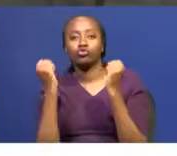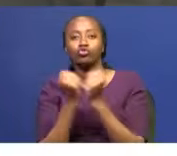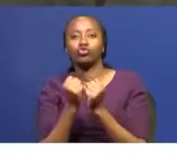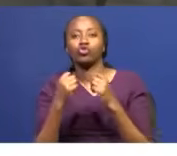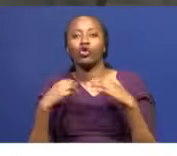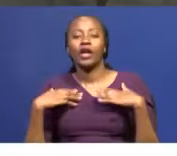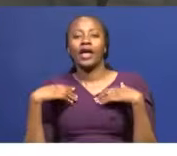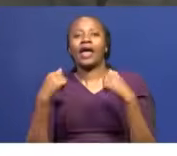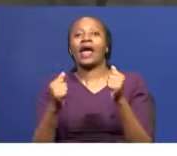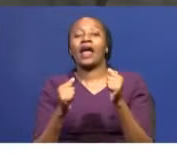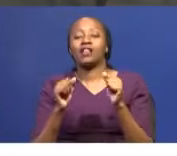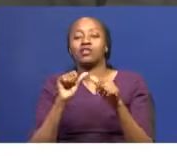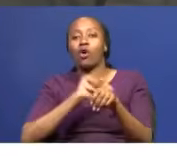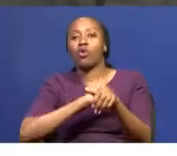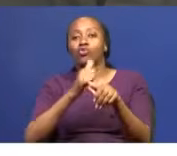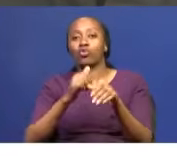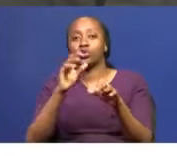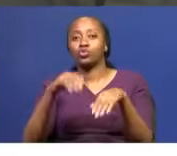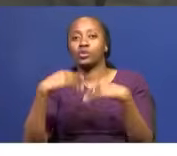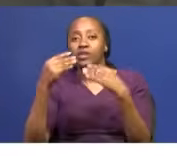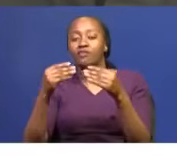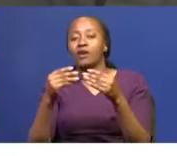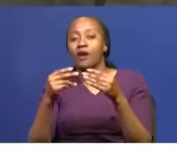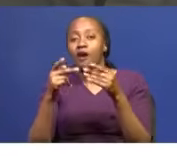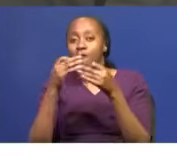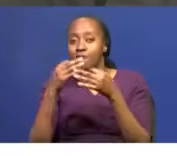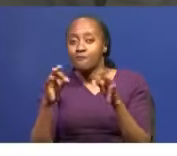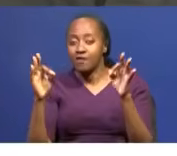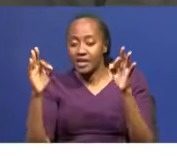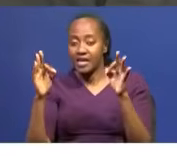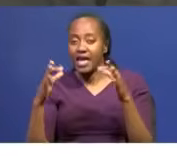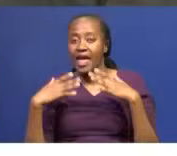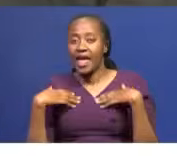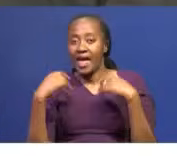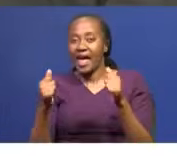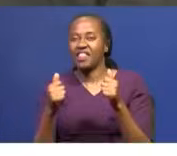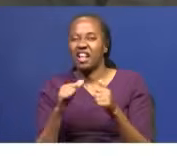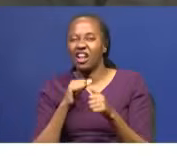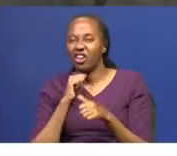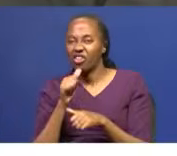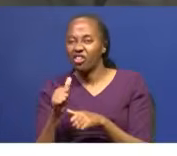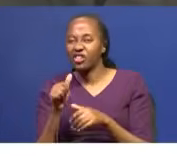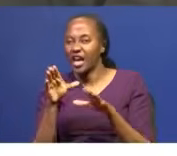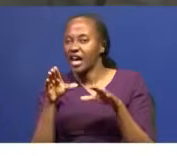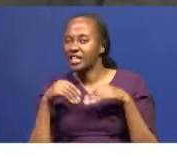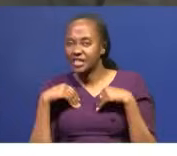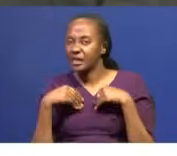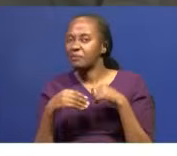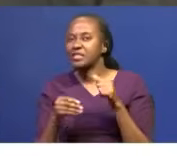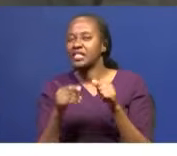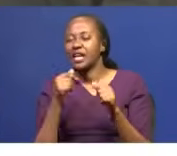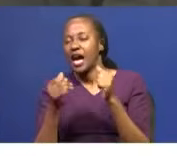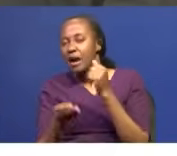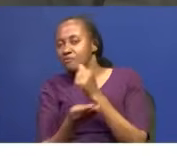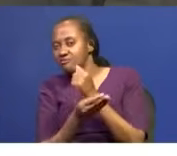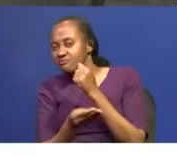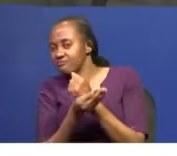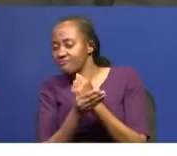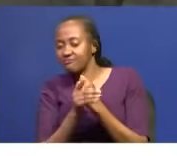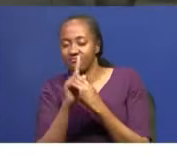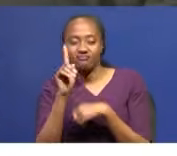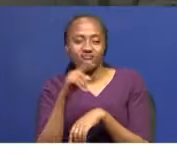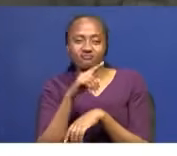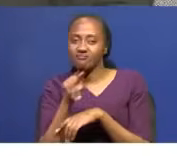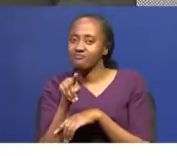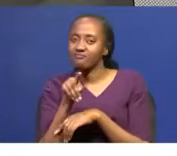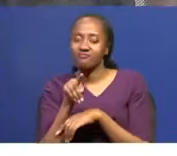designed to provide free primary health care and will therefore not allow errant medical personnel to sabotage the health